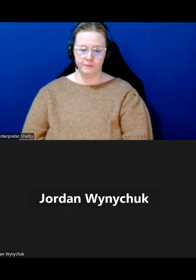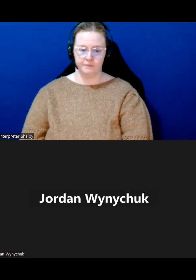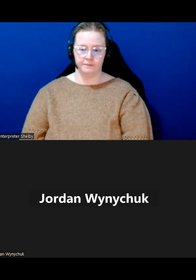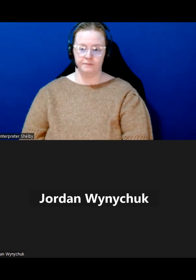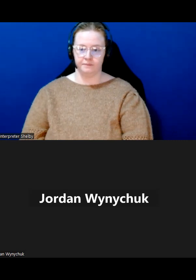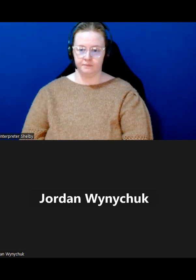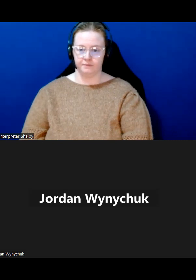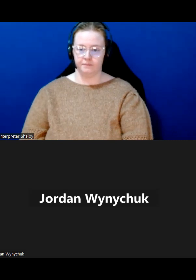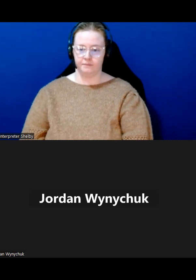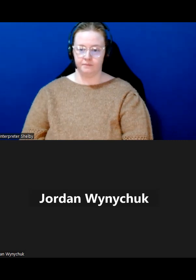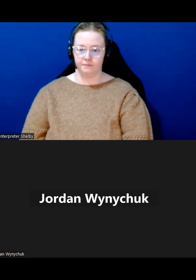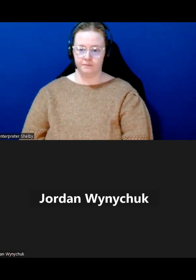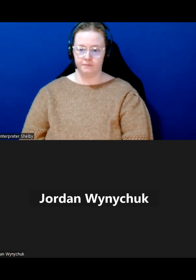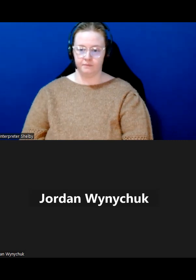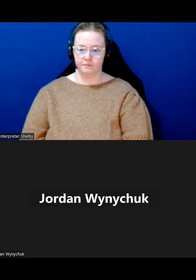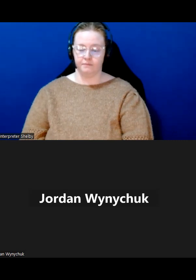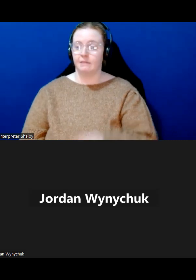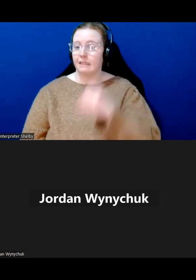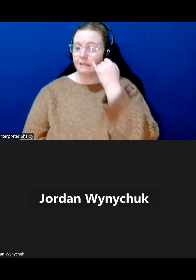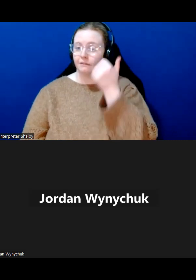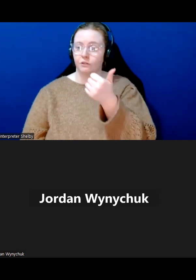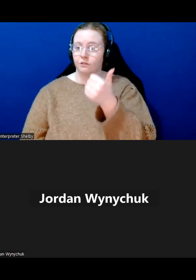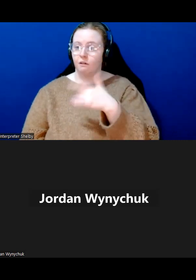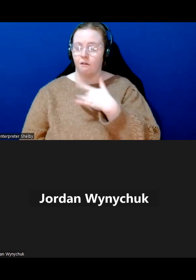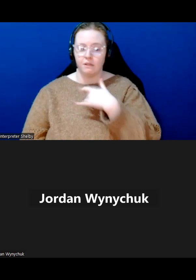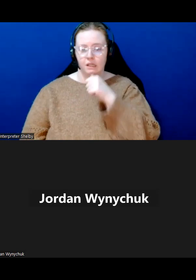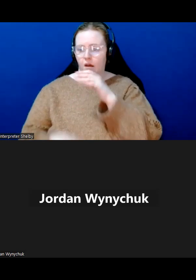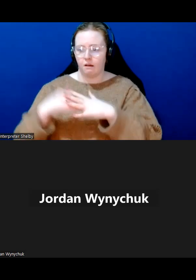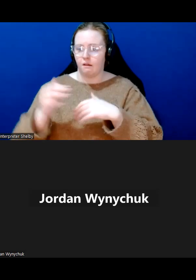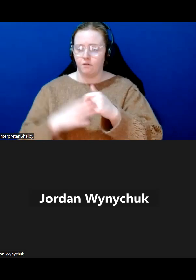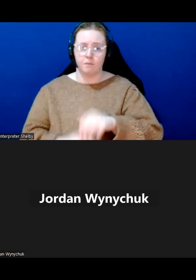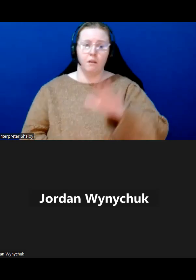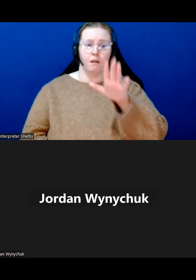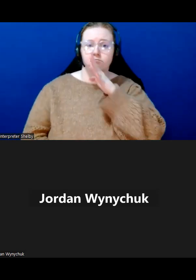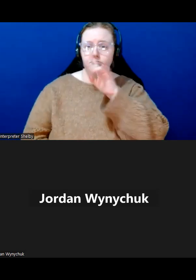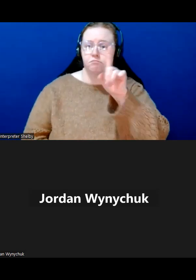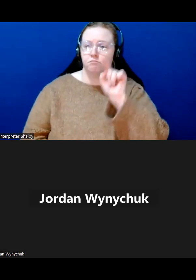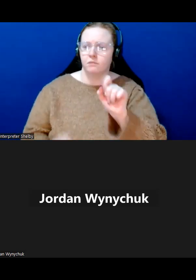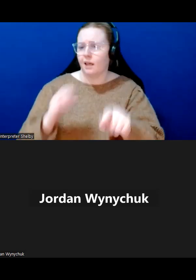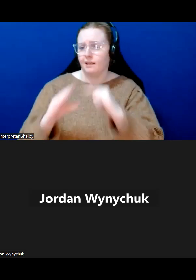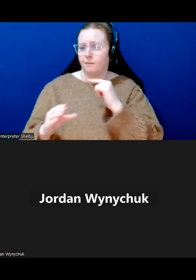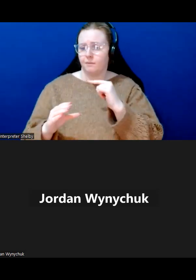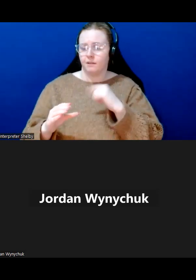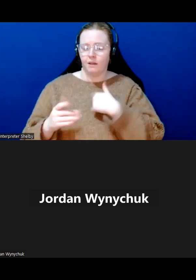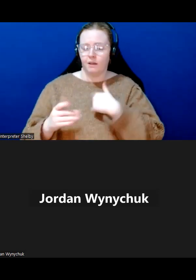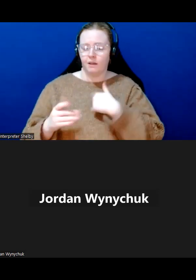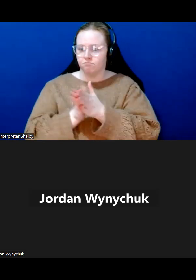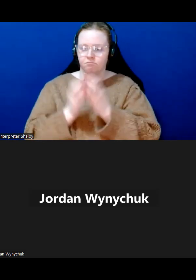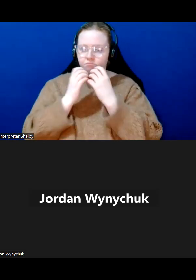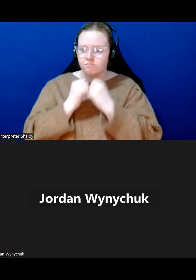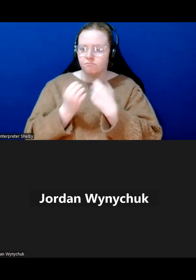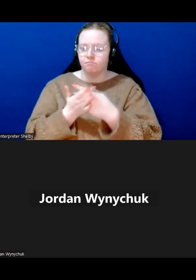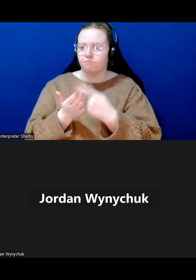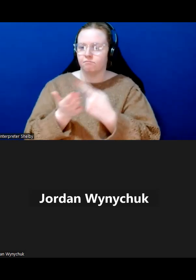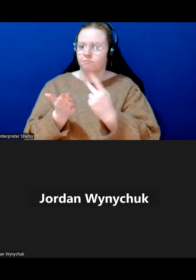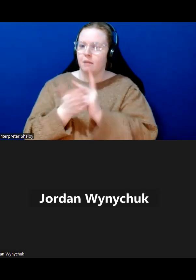And if you don't feel comfortable asking a question here, you can always shoot me an email. I love to chat about plants. It's my passion. So you can always